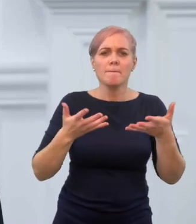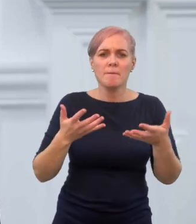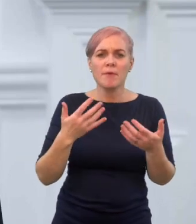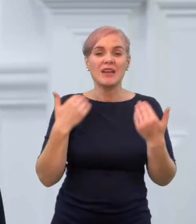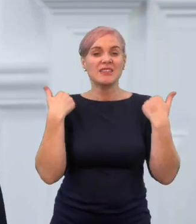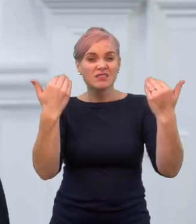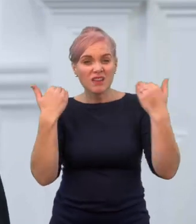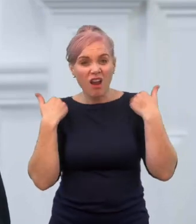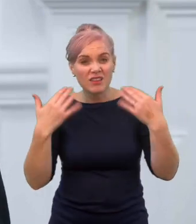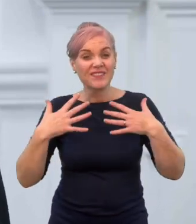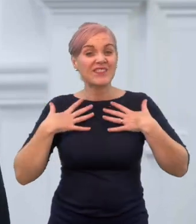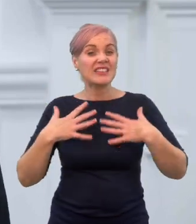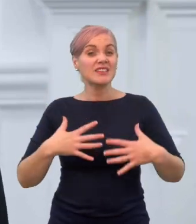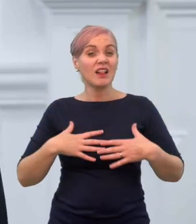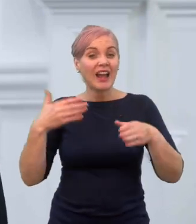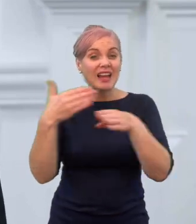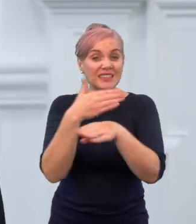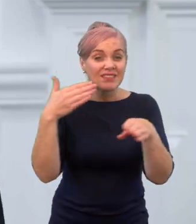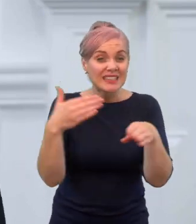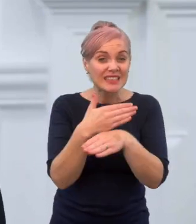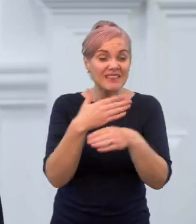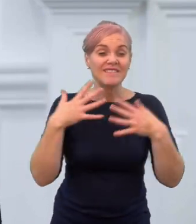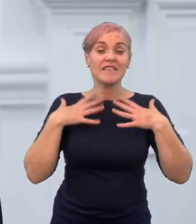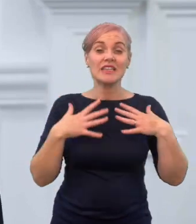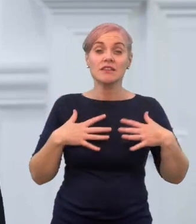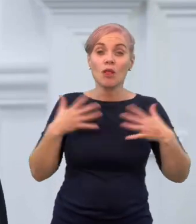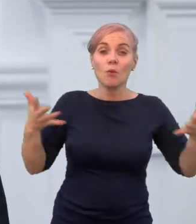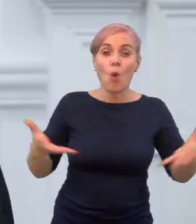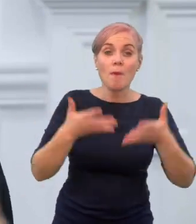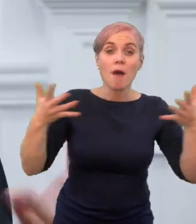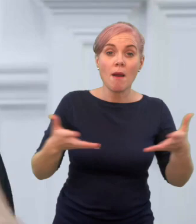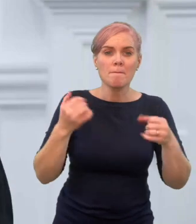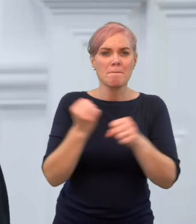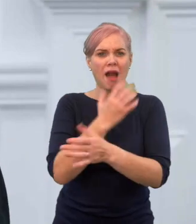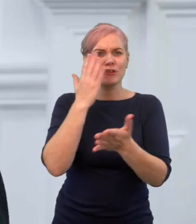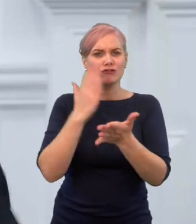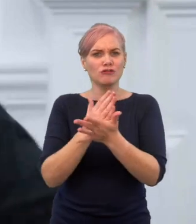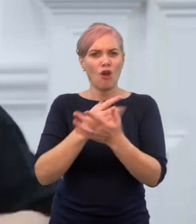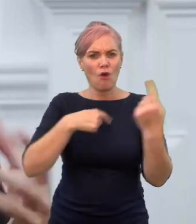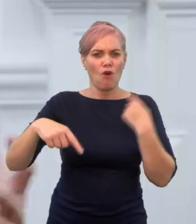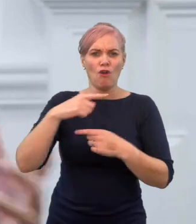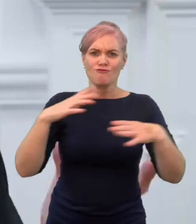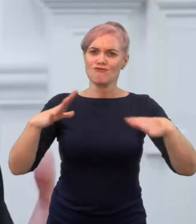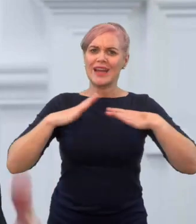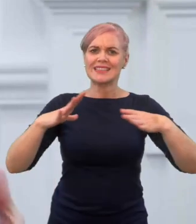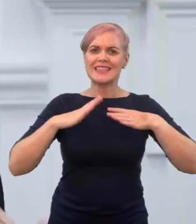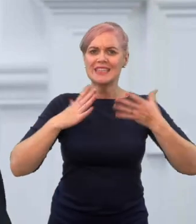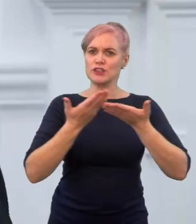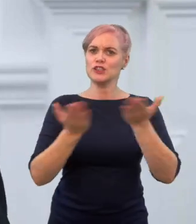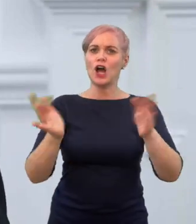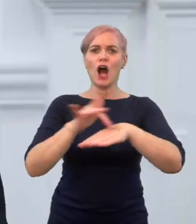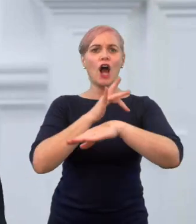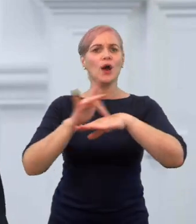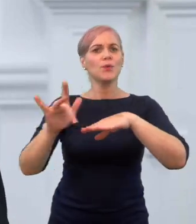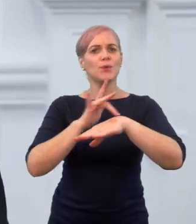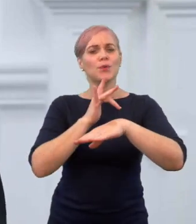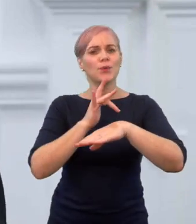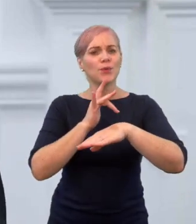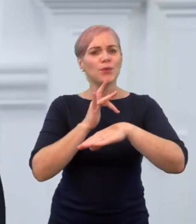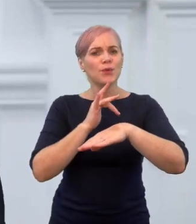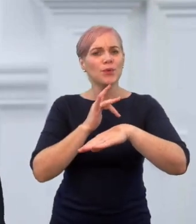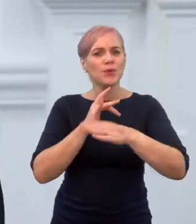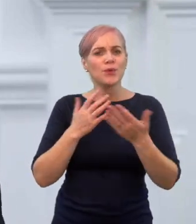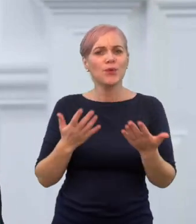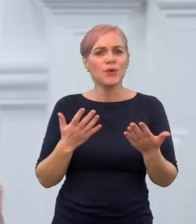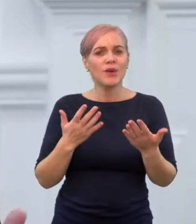we do vocal warm-up, we do exercises, you know, physical activities, physical warm-ups, making sure, you know, we're all kind of, you know,